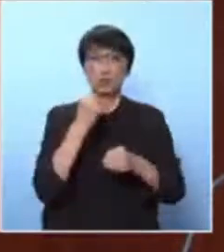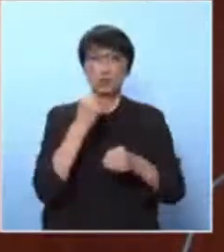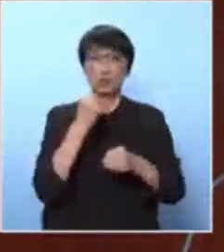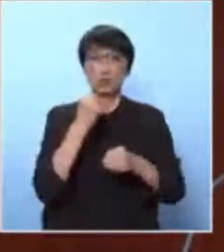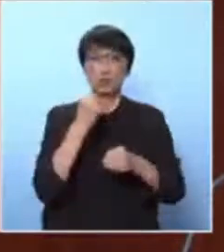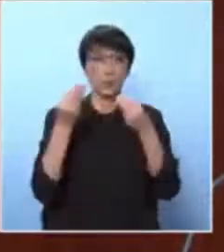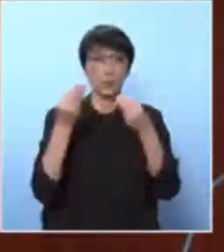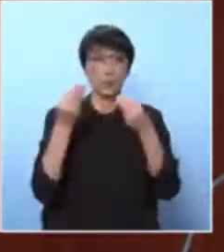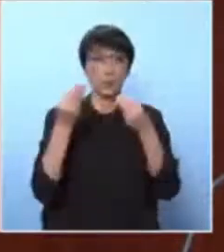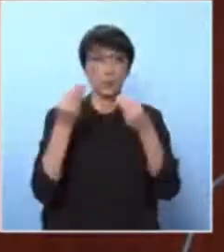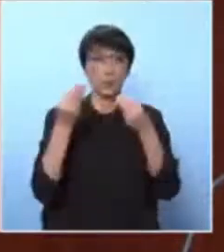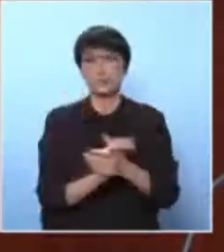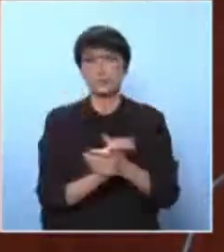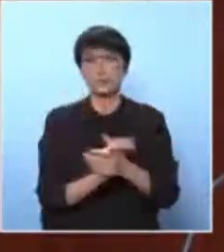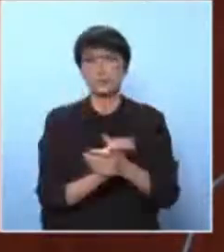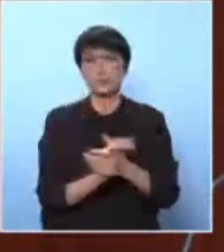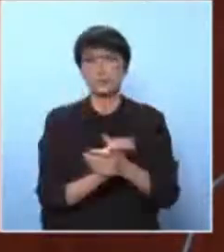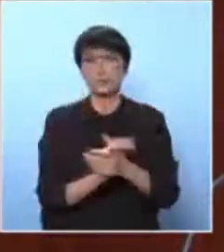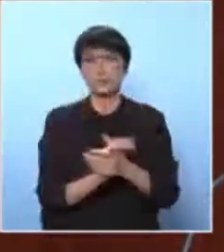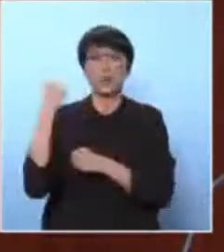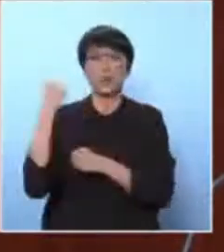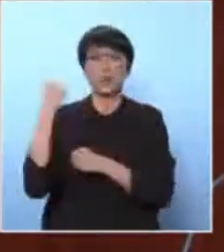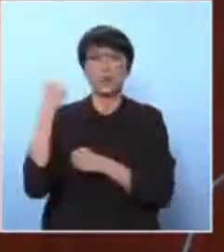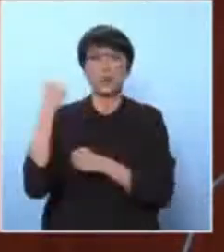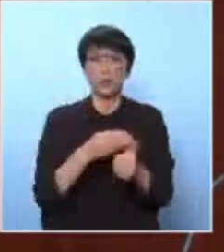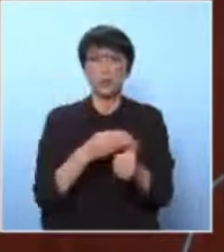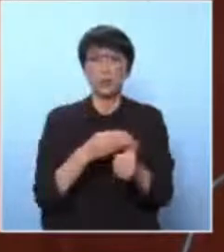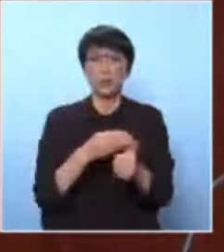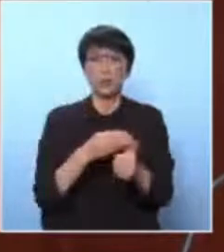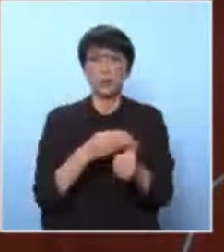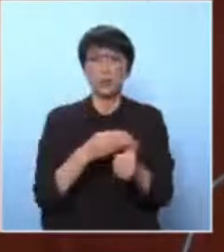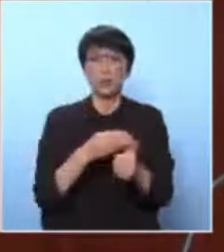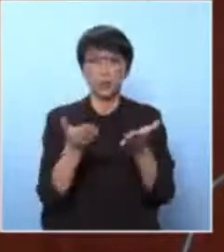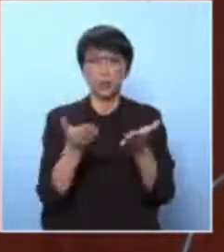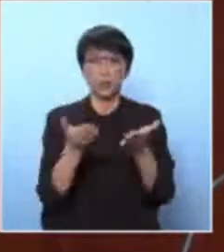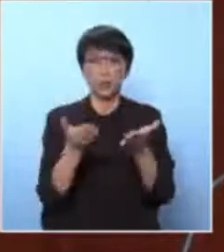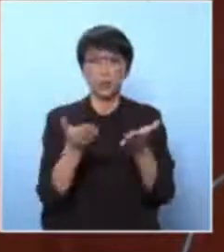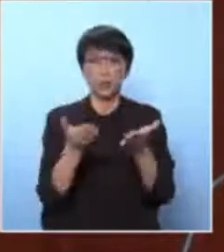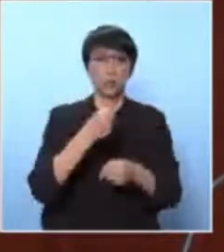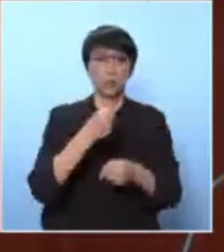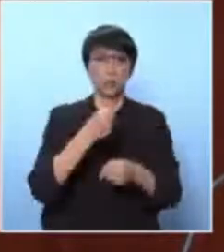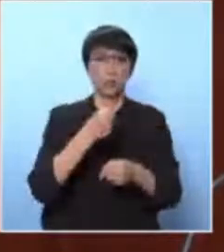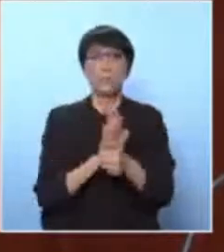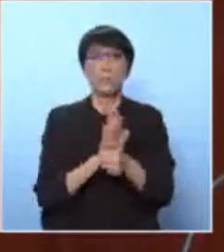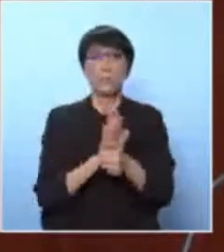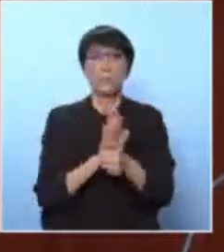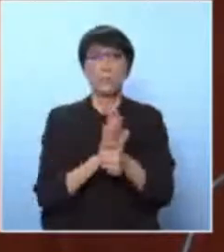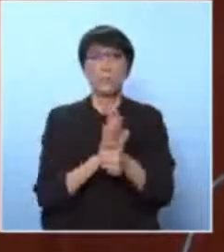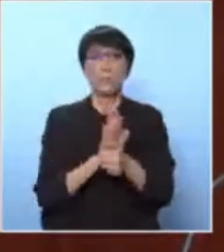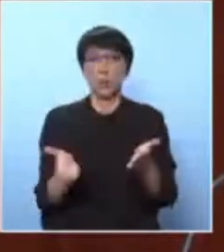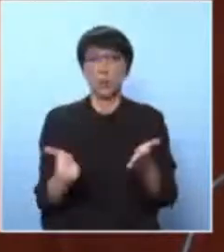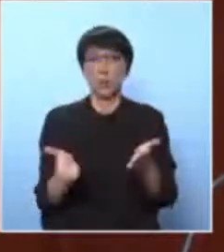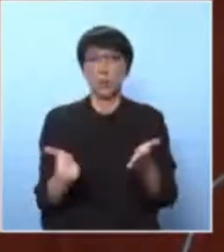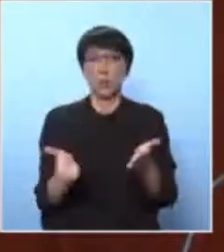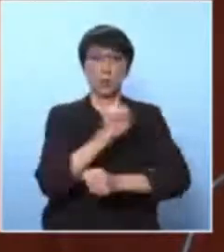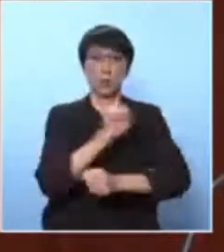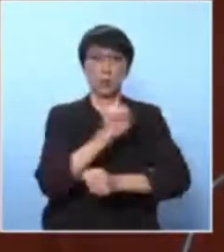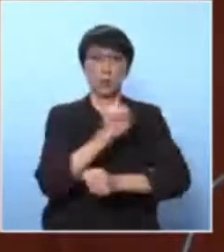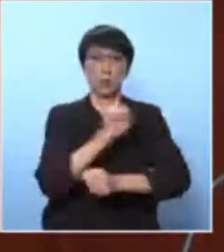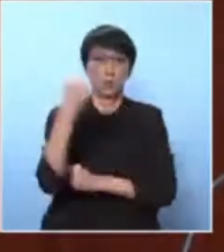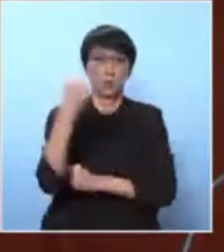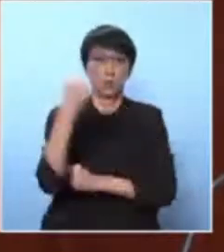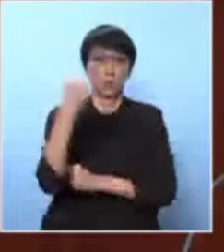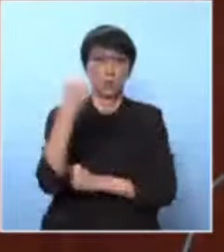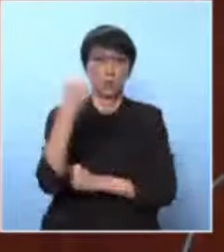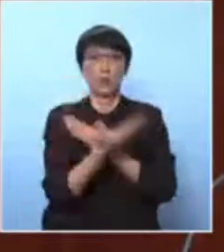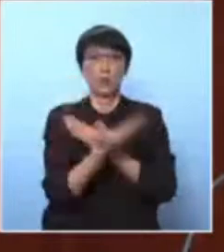of our workers. Strengthen training to promote re-employment. To encourage the latent labor force to enter the labor market, we